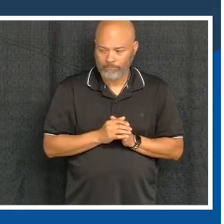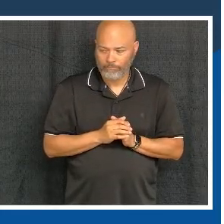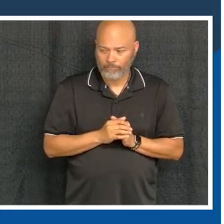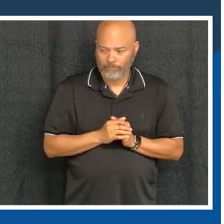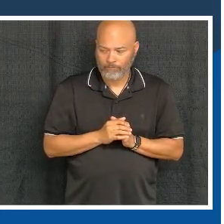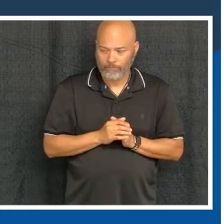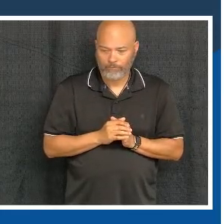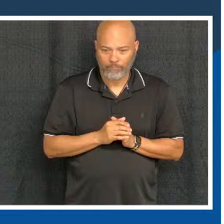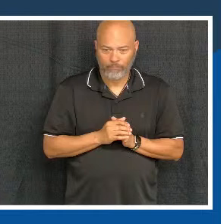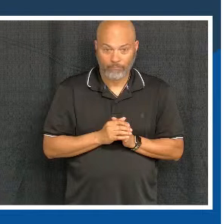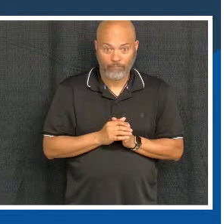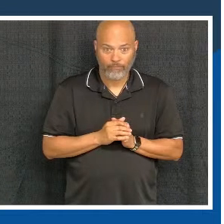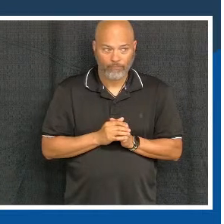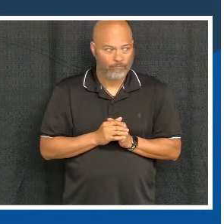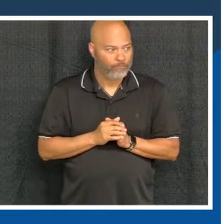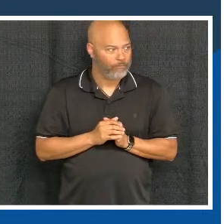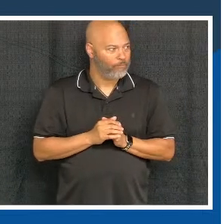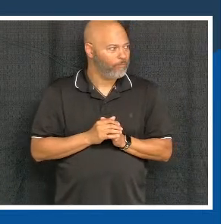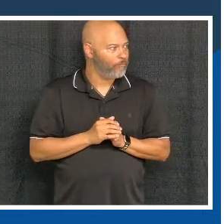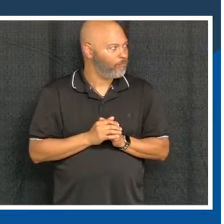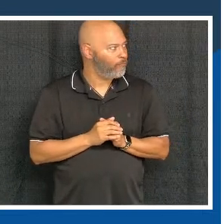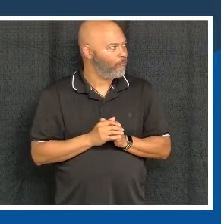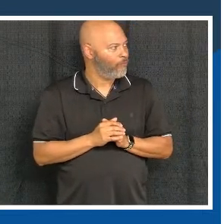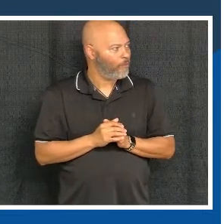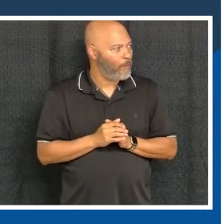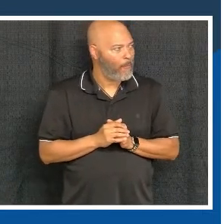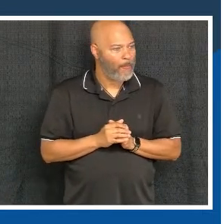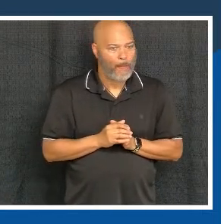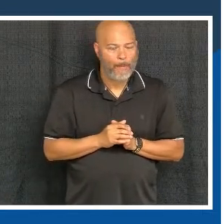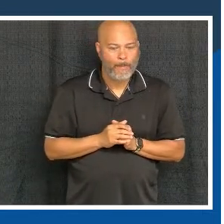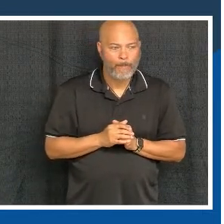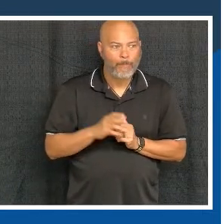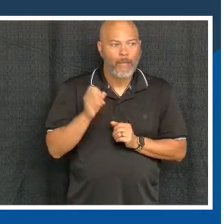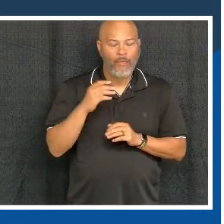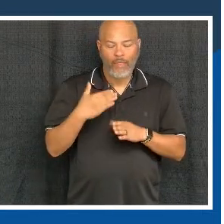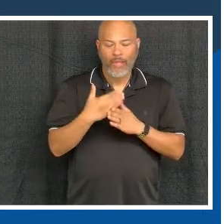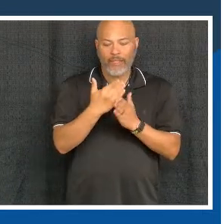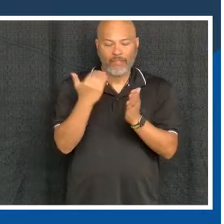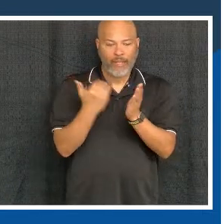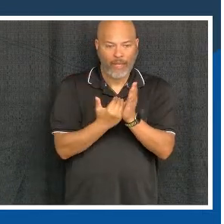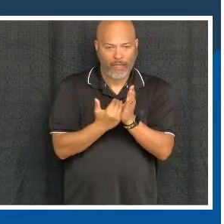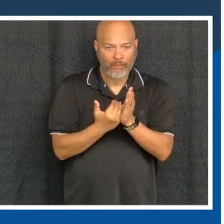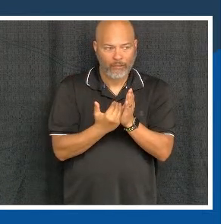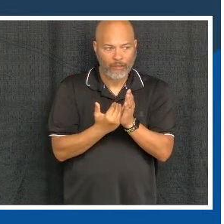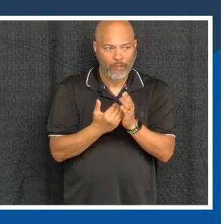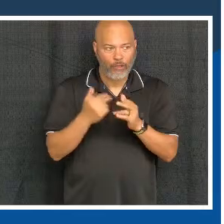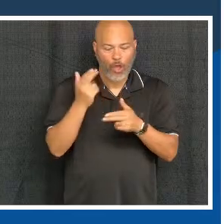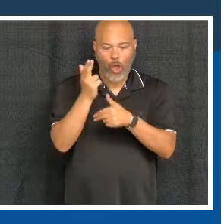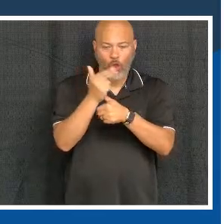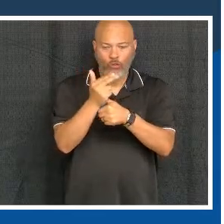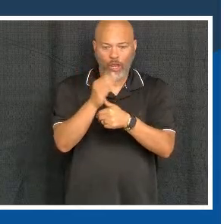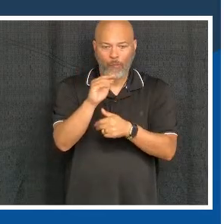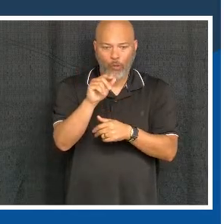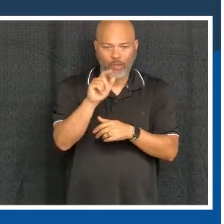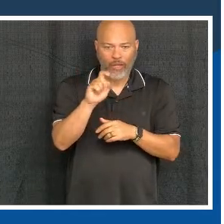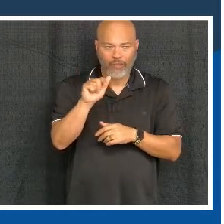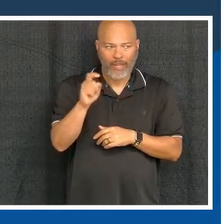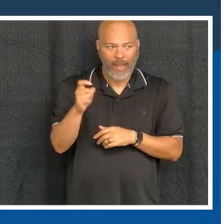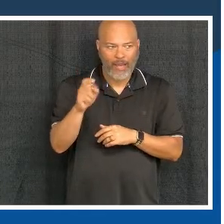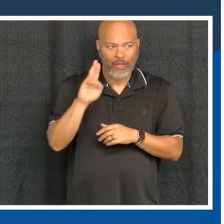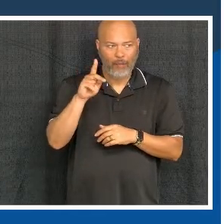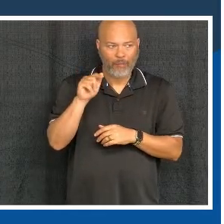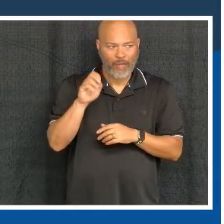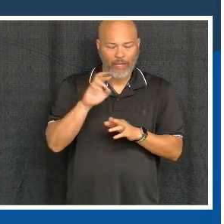I'm sorry, I'm asleep at the switch. You're recognized. Thank you, Mayor. The next item is the hotel motel tax update